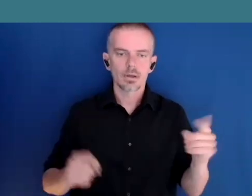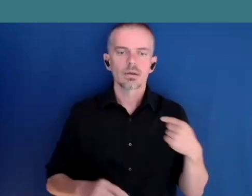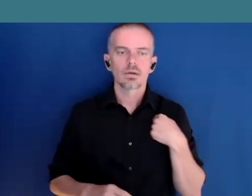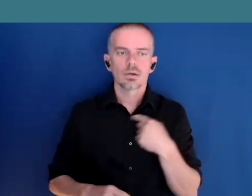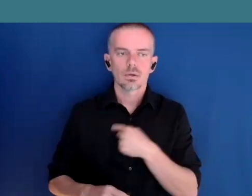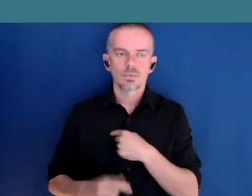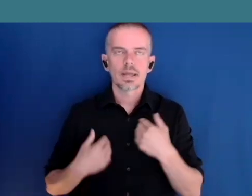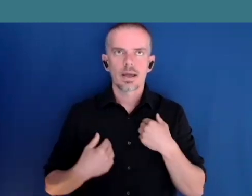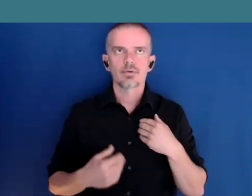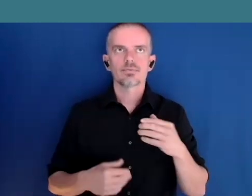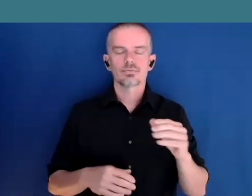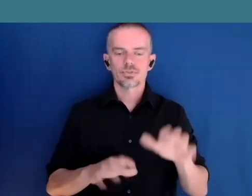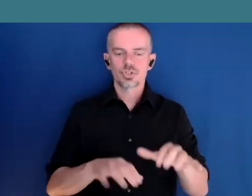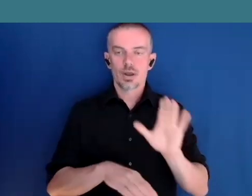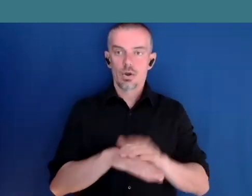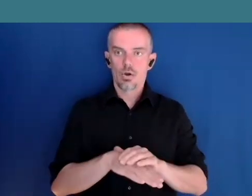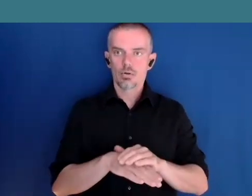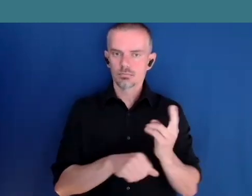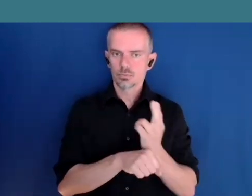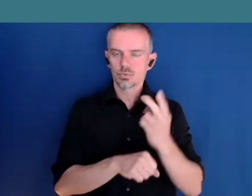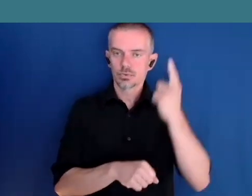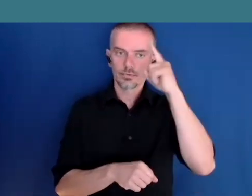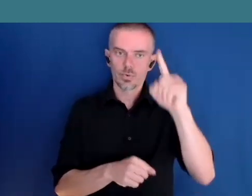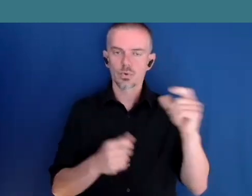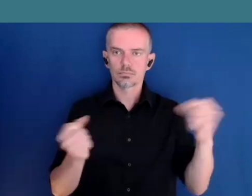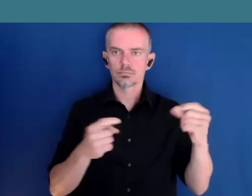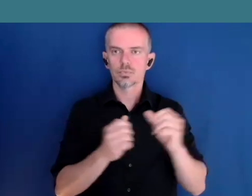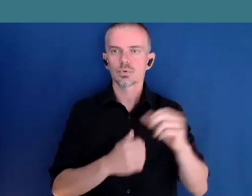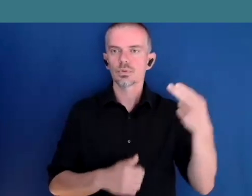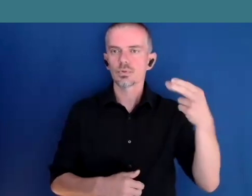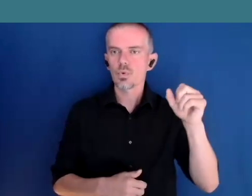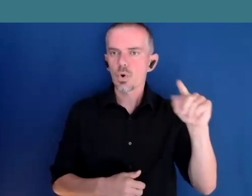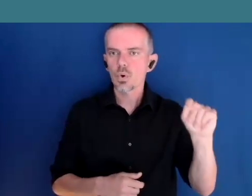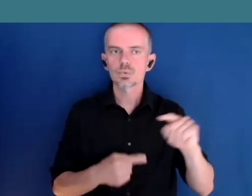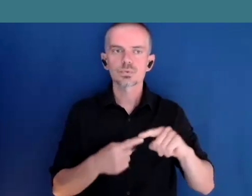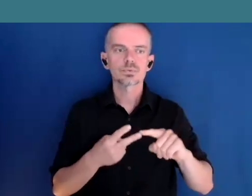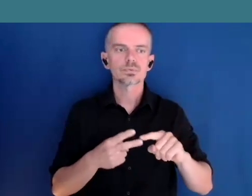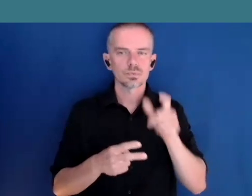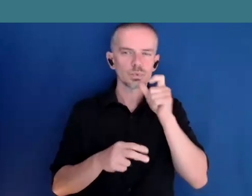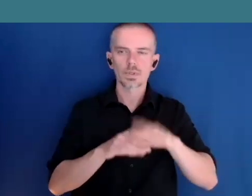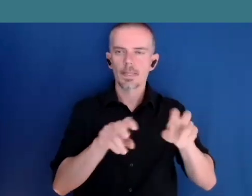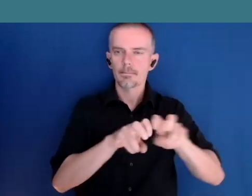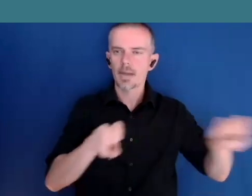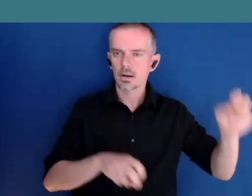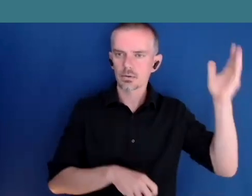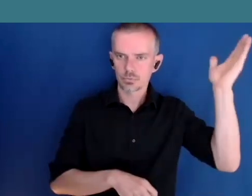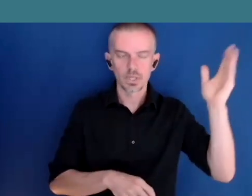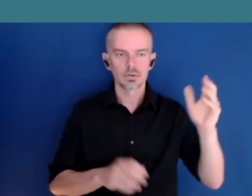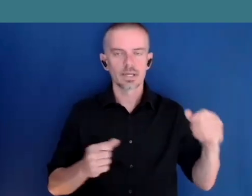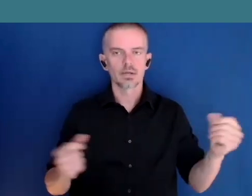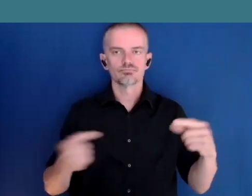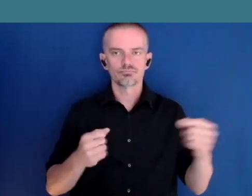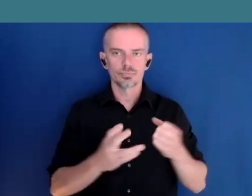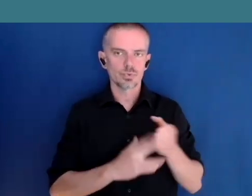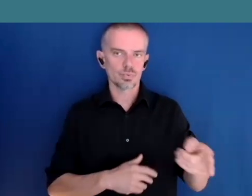have it turned on for you all to chat with our hosts and panelists. If you have needs, feel free to get in touch via the chat